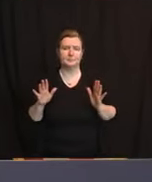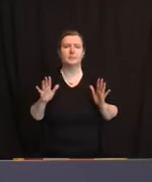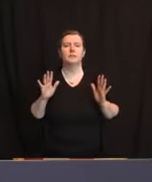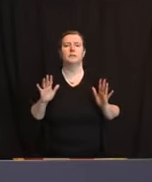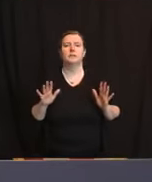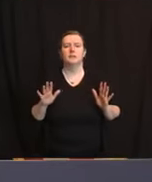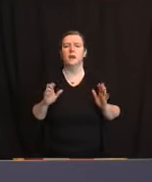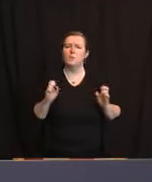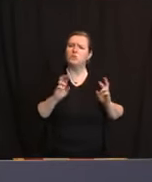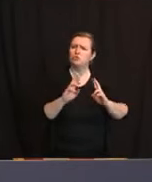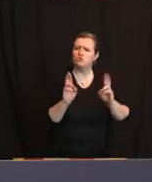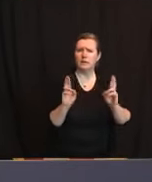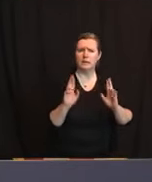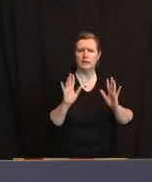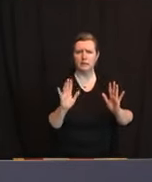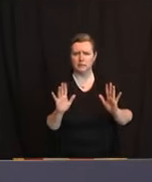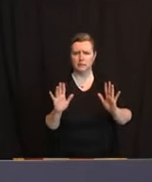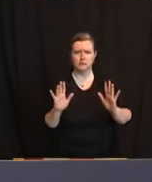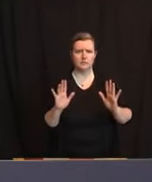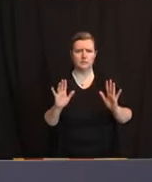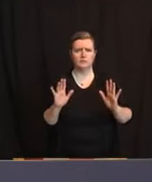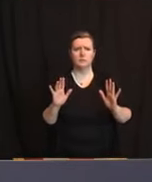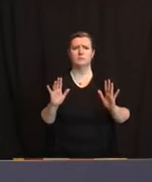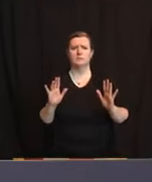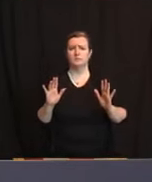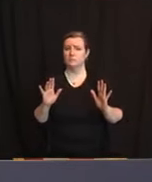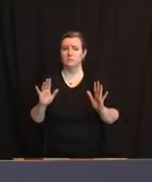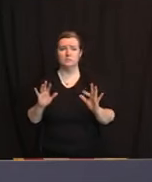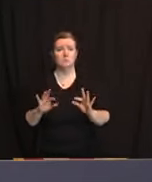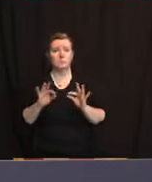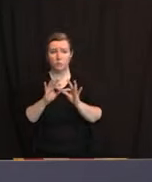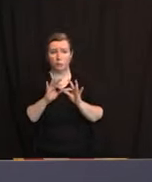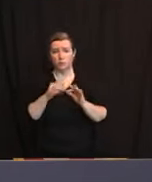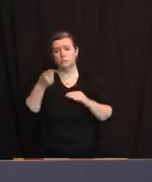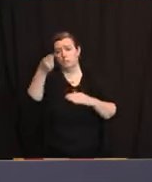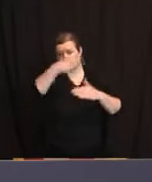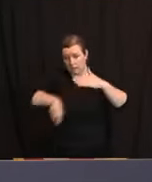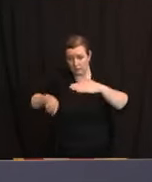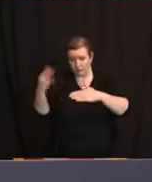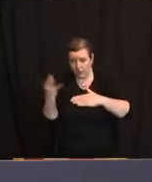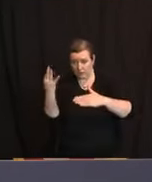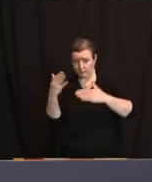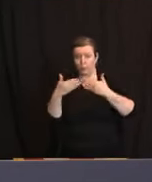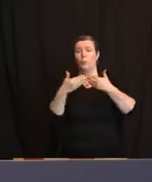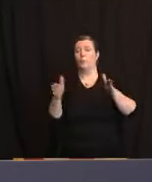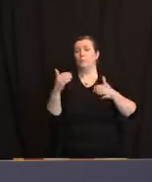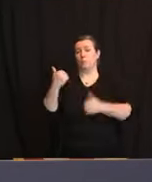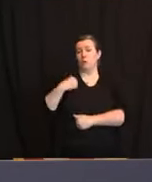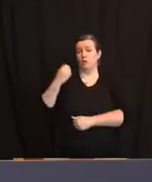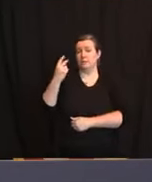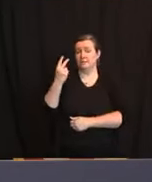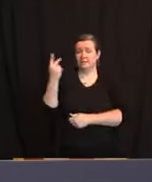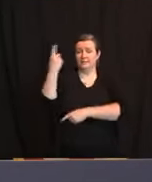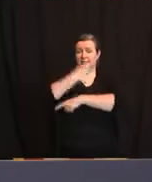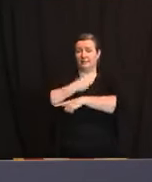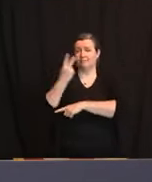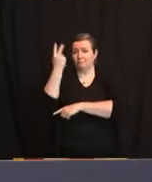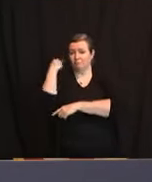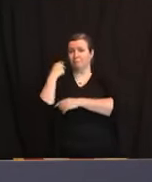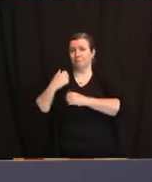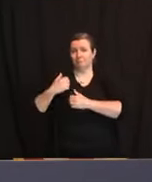as possible when next Friday the 22nd comes around and we kick off Memorial Day weekend. With that, Matt, John, you're up. Good